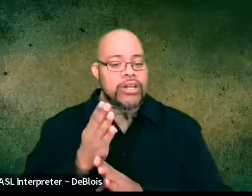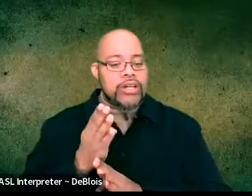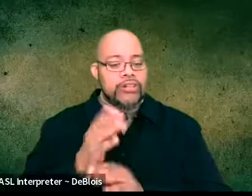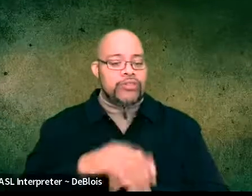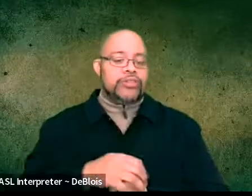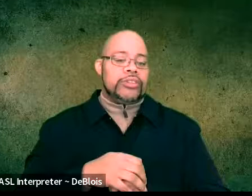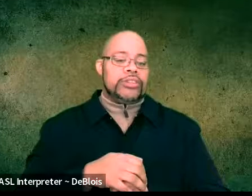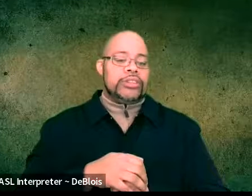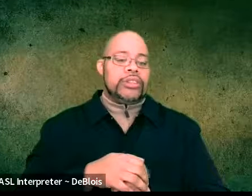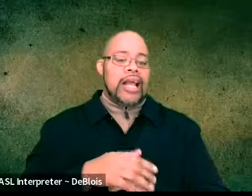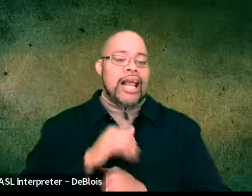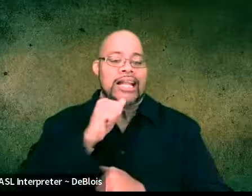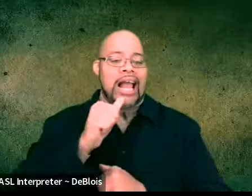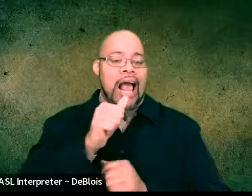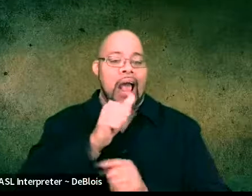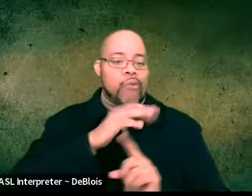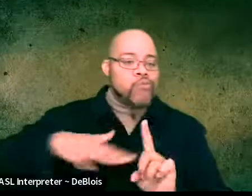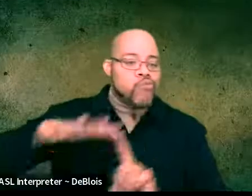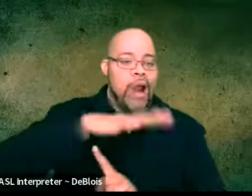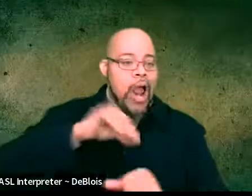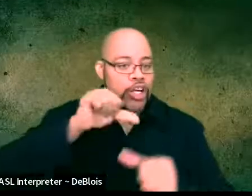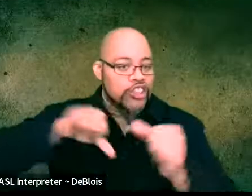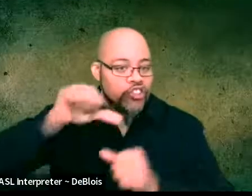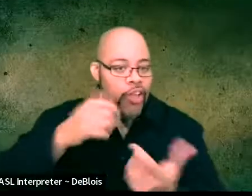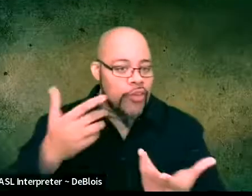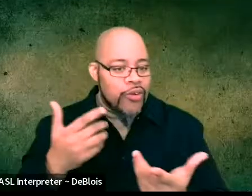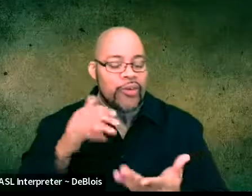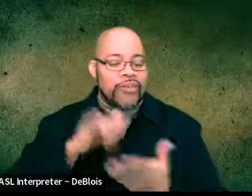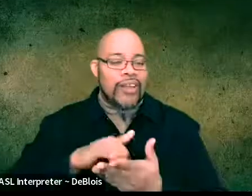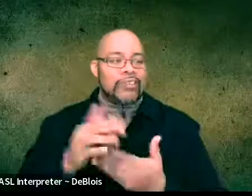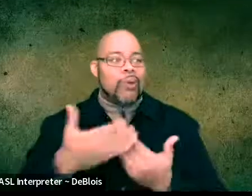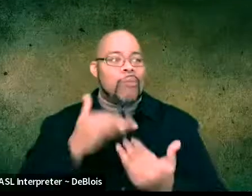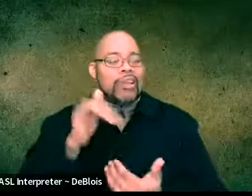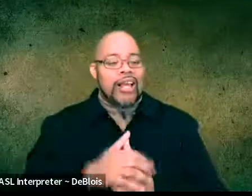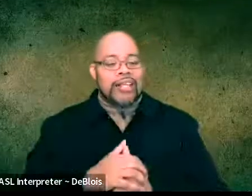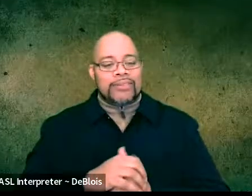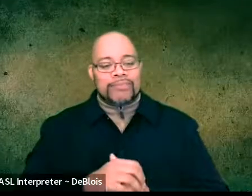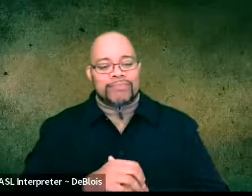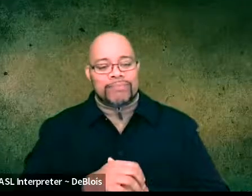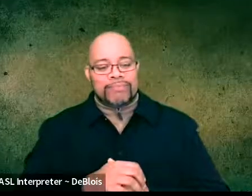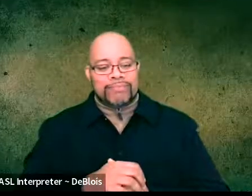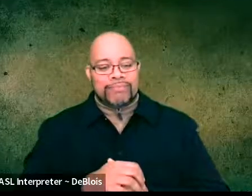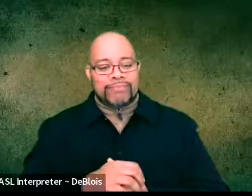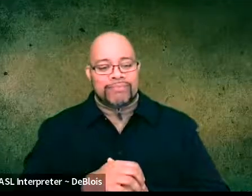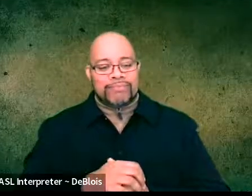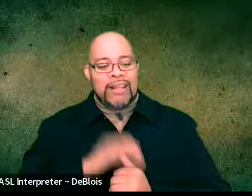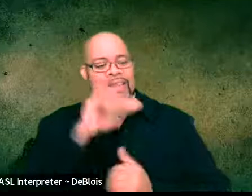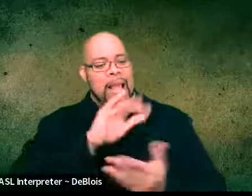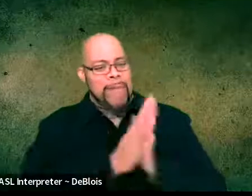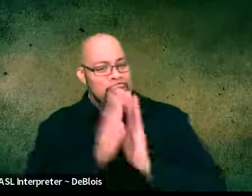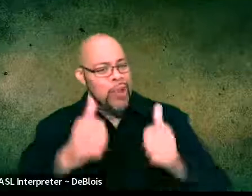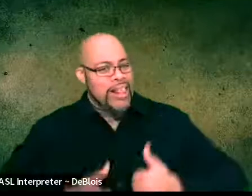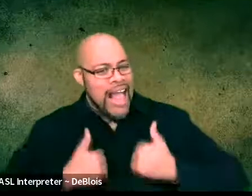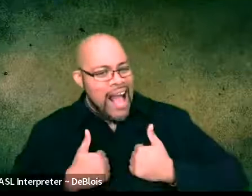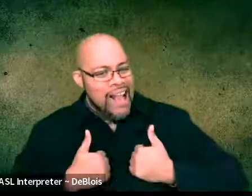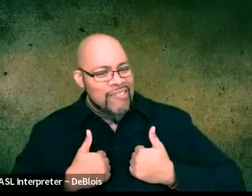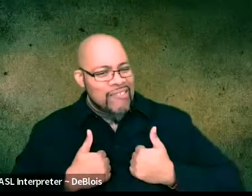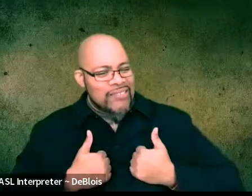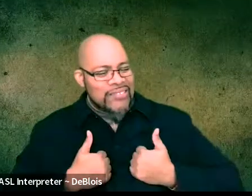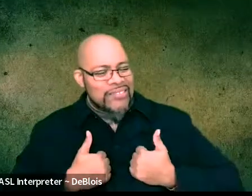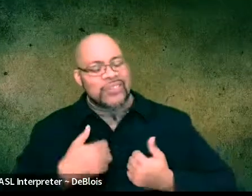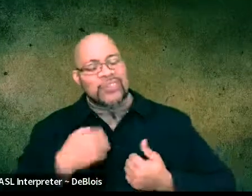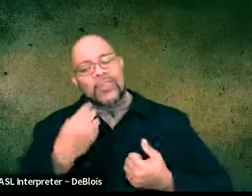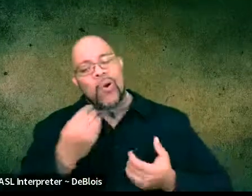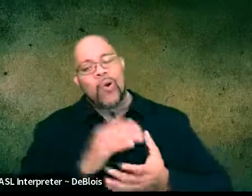and are not amongst each other. It's kind of like that becomes your life in a sense.